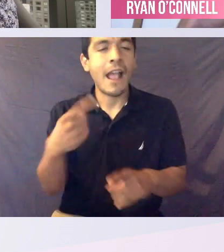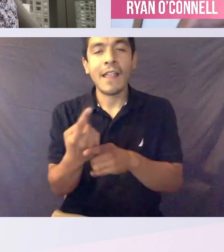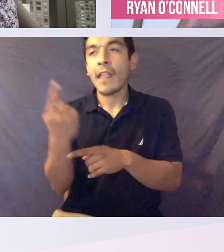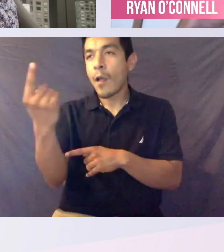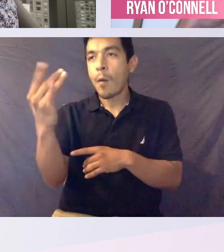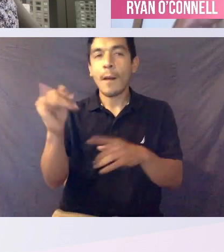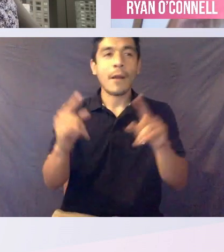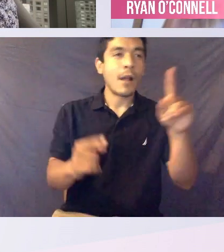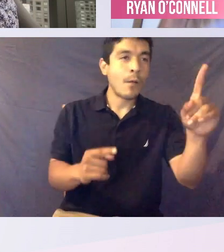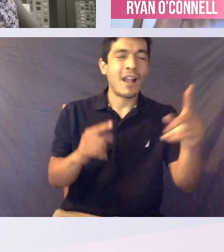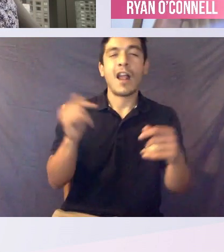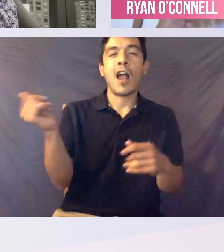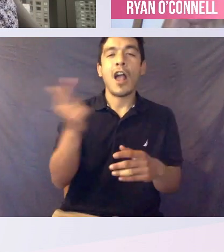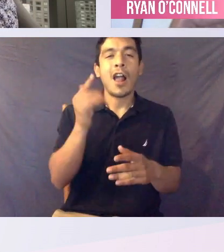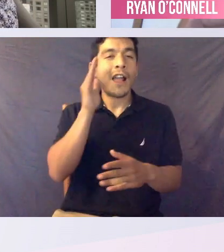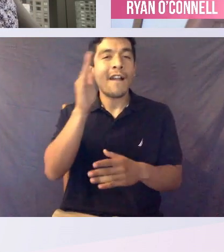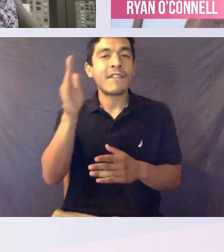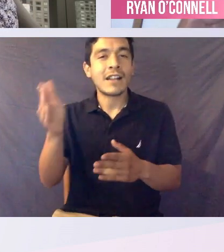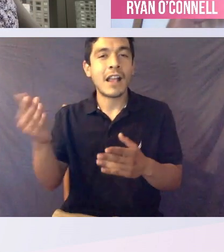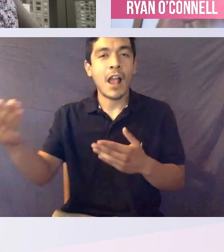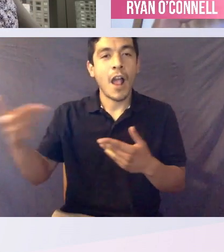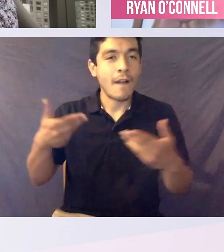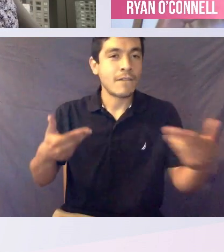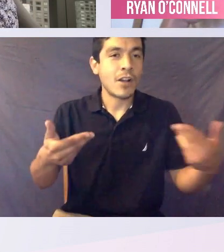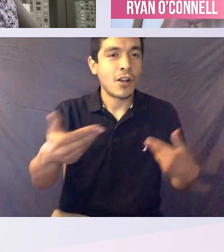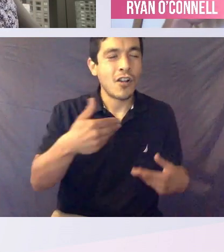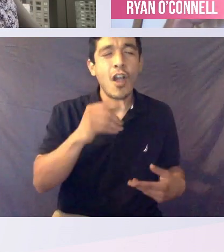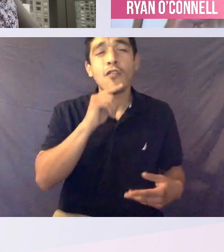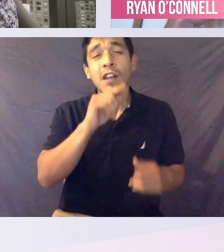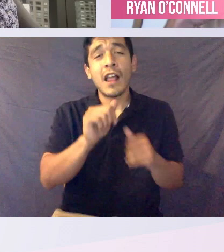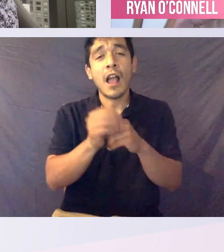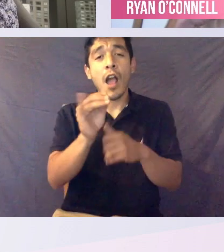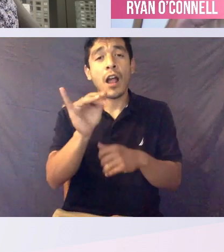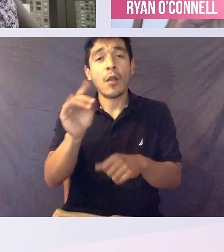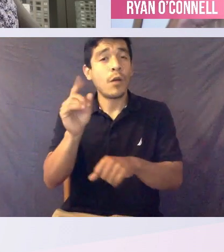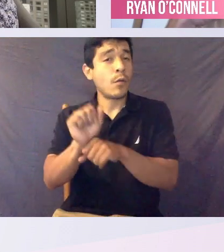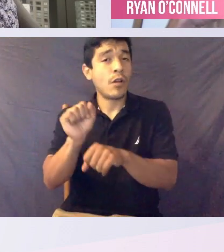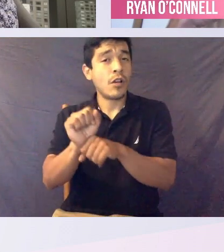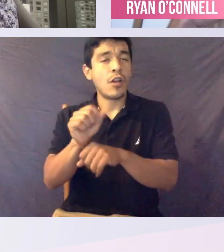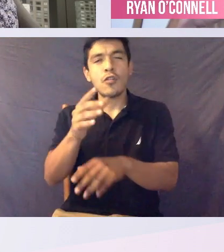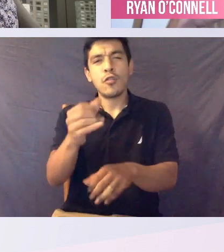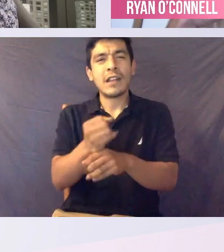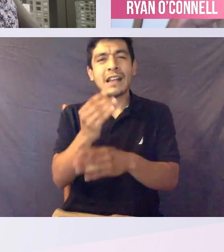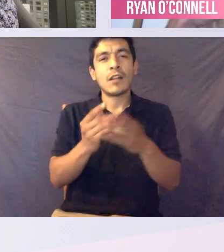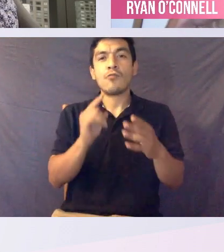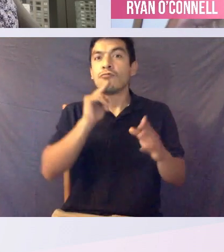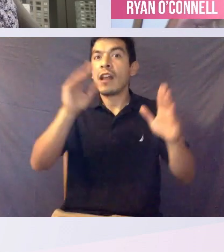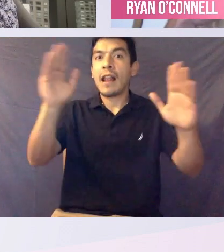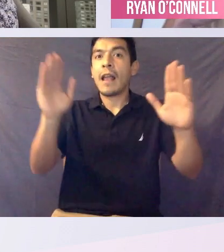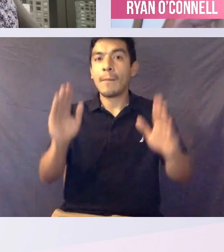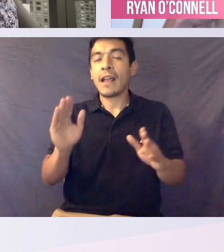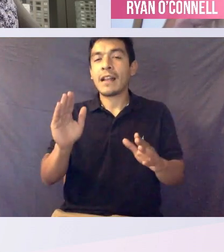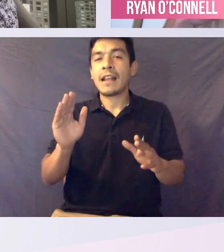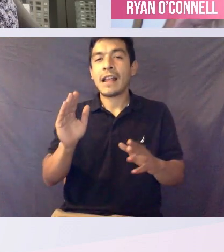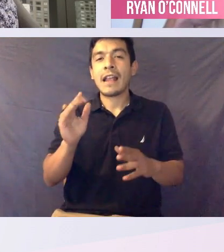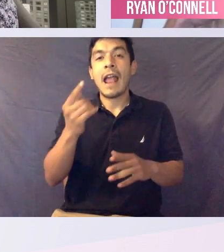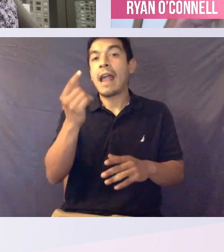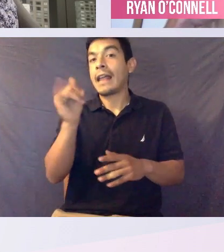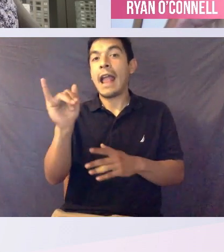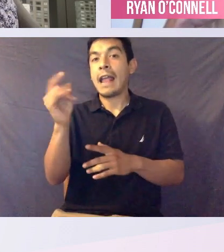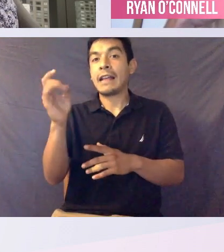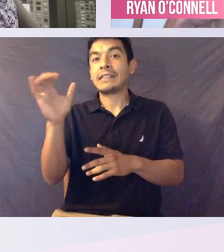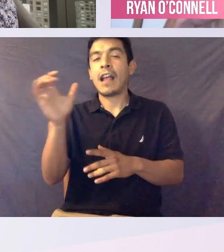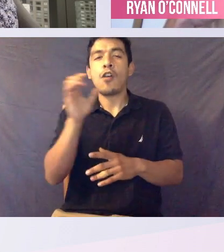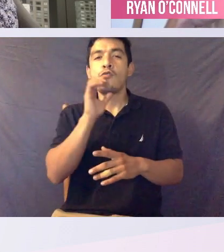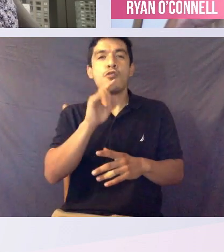didn't make offers. I mean, really, like how Hollywood works is like you get some like really amazing gay executive who's like obsessed with what you're